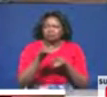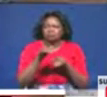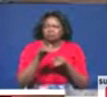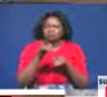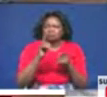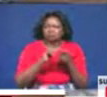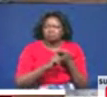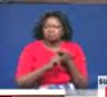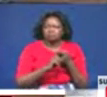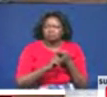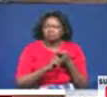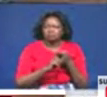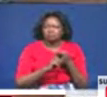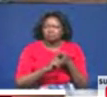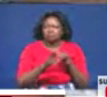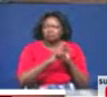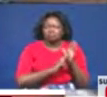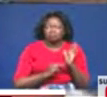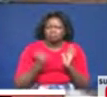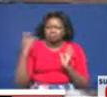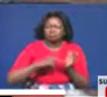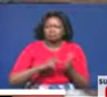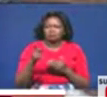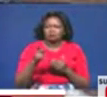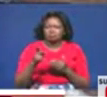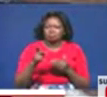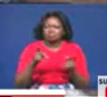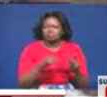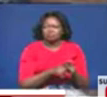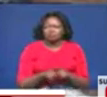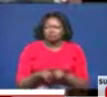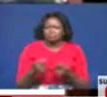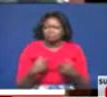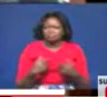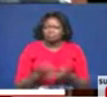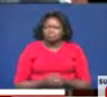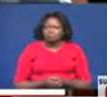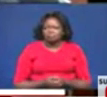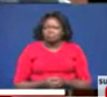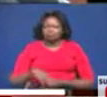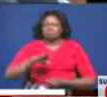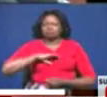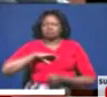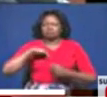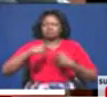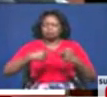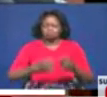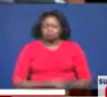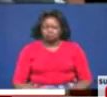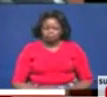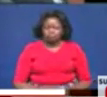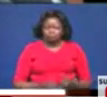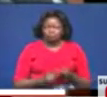the guidelines of direct procurement, because direct procurement has also its own procedure. In the case,